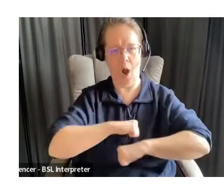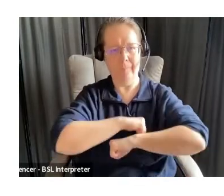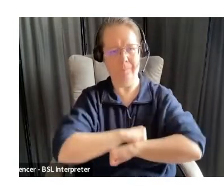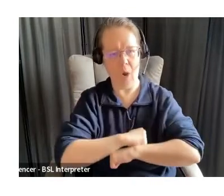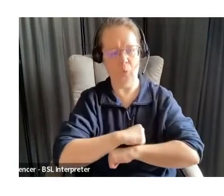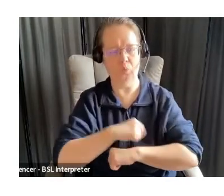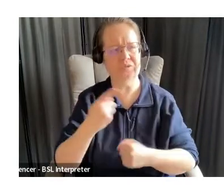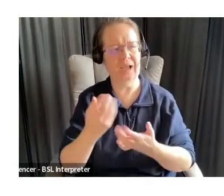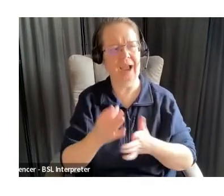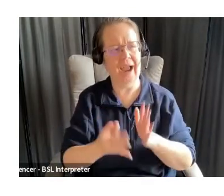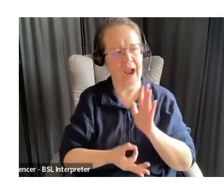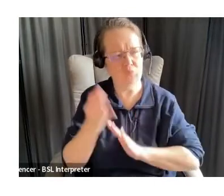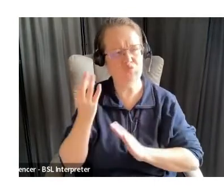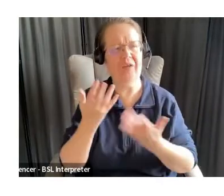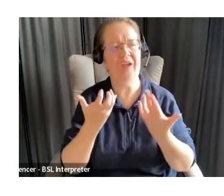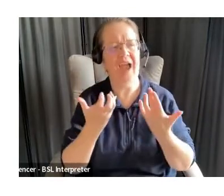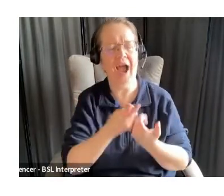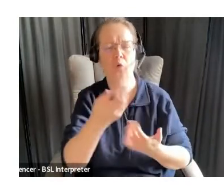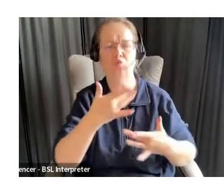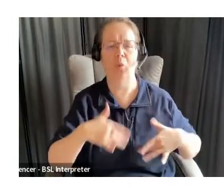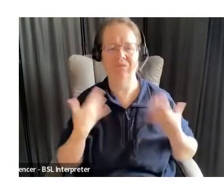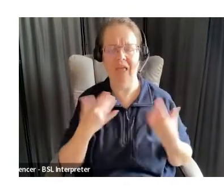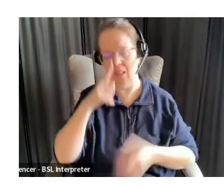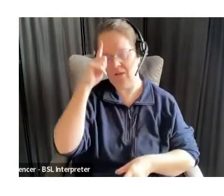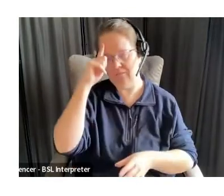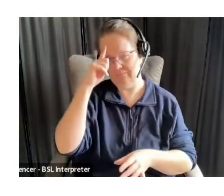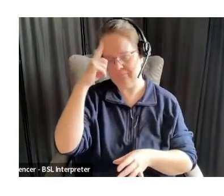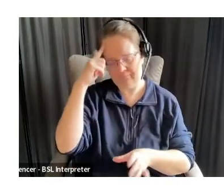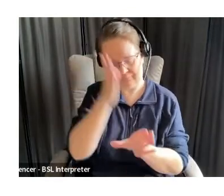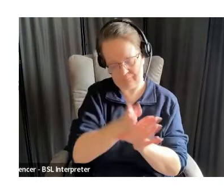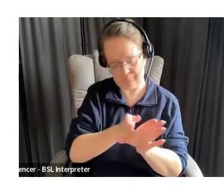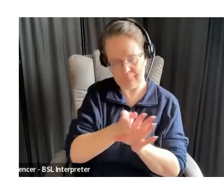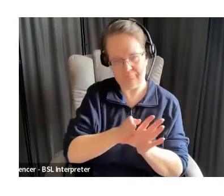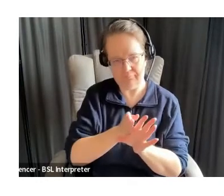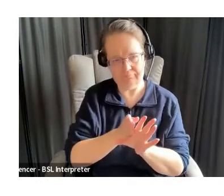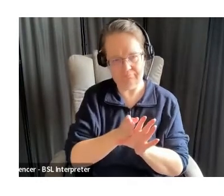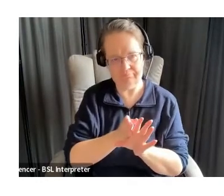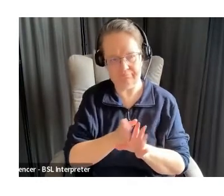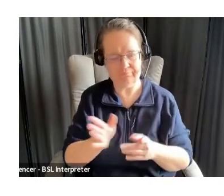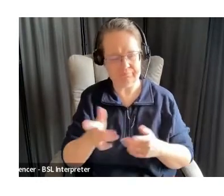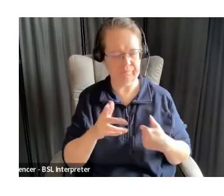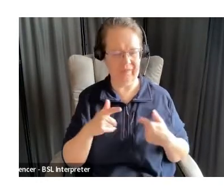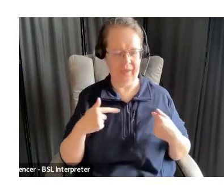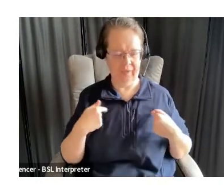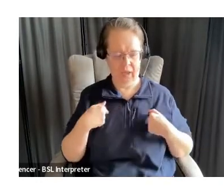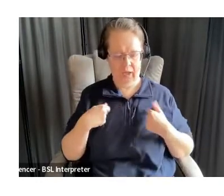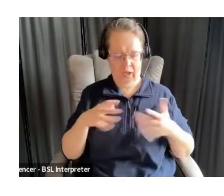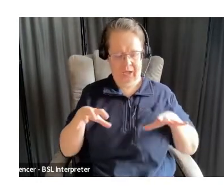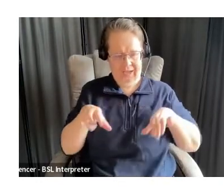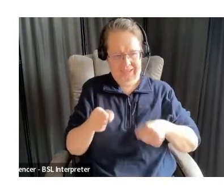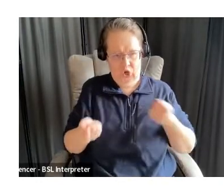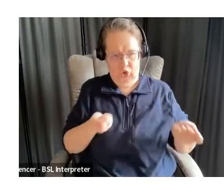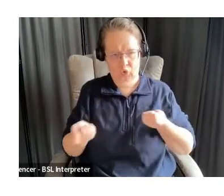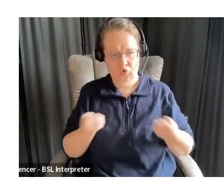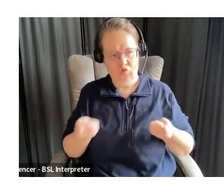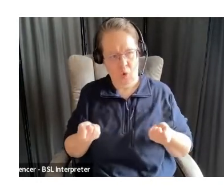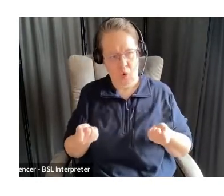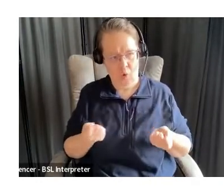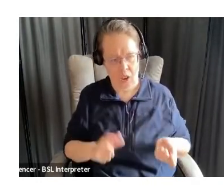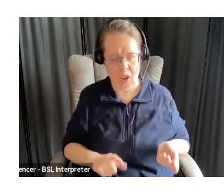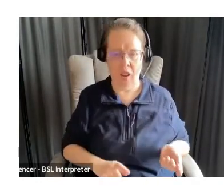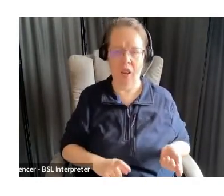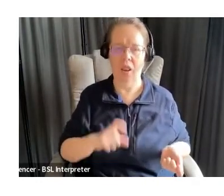you feel psychologically. It allows you to take control. It gives you confidence and it builds